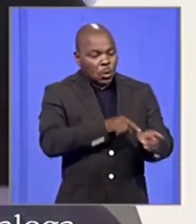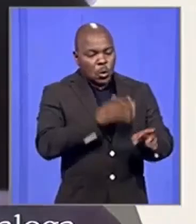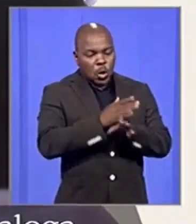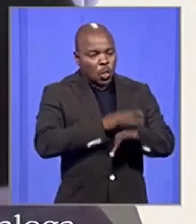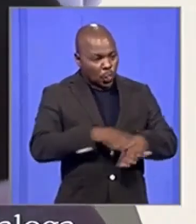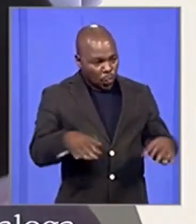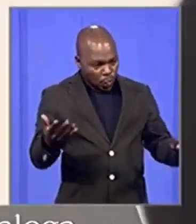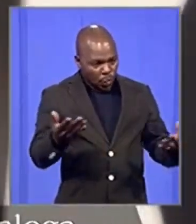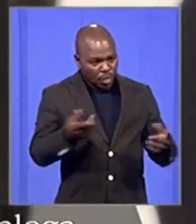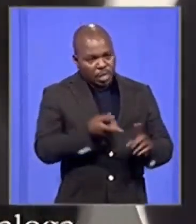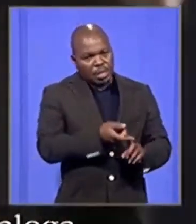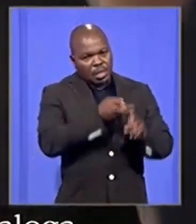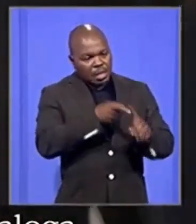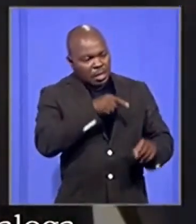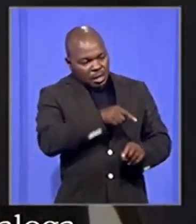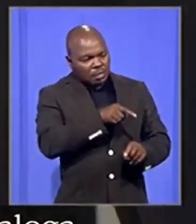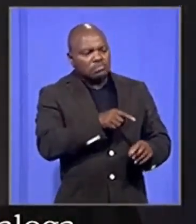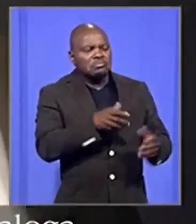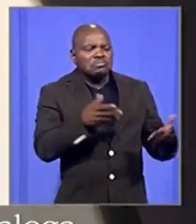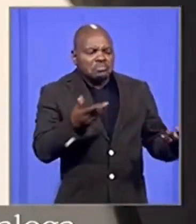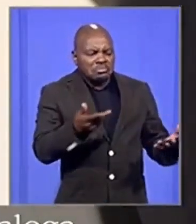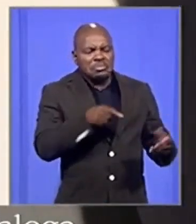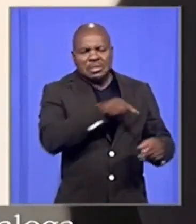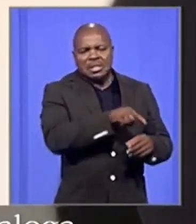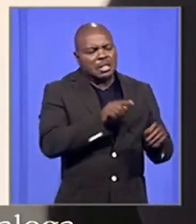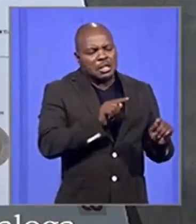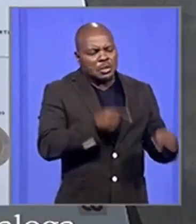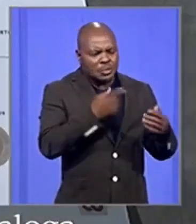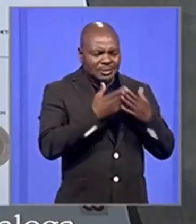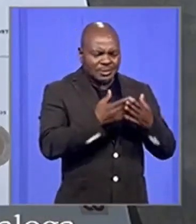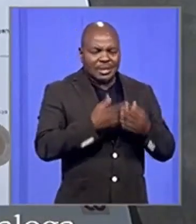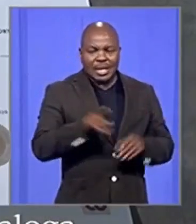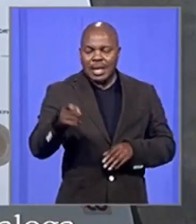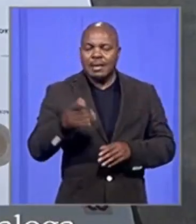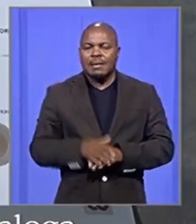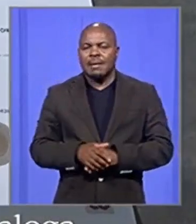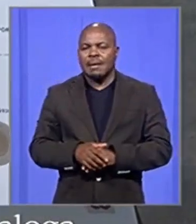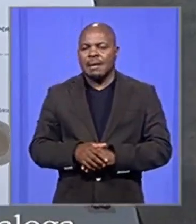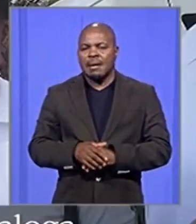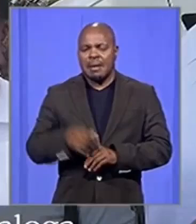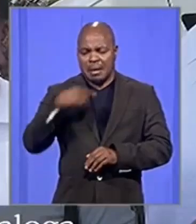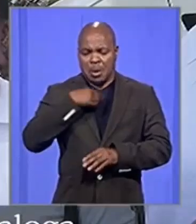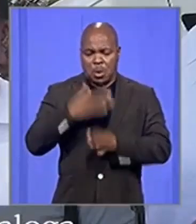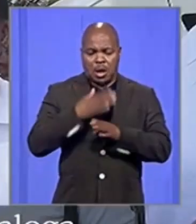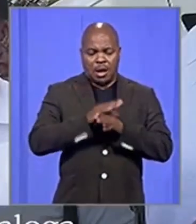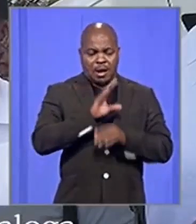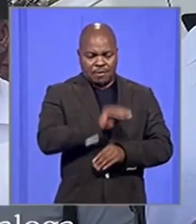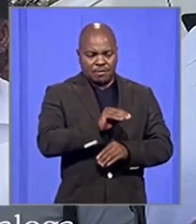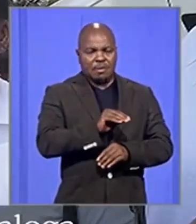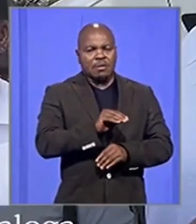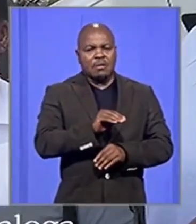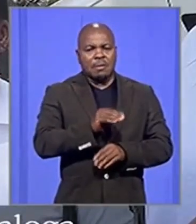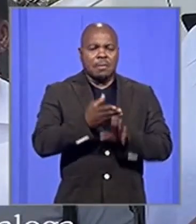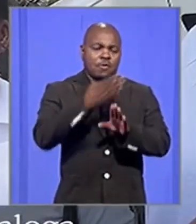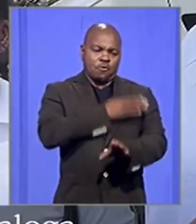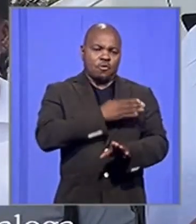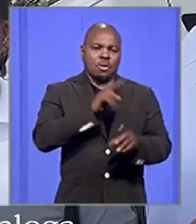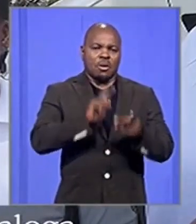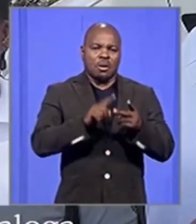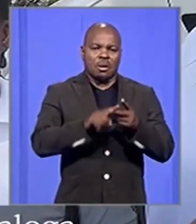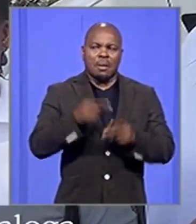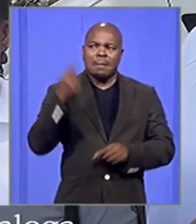eno e beetswe baithuti ba e leng kgale ba le mo tirong. Ke ne ke kreile mmereko only to find out gore principal o ne